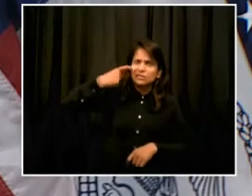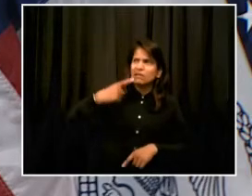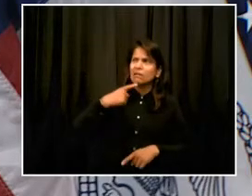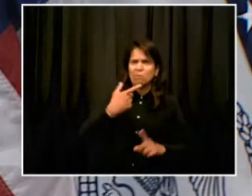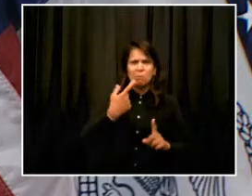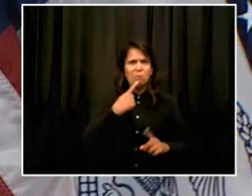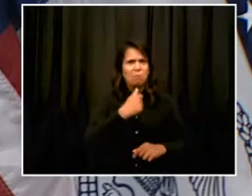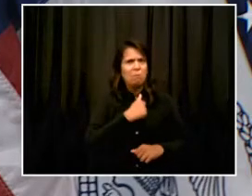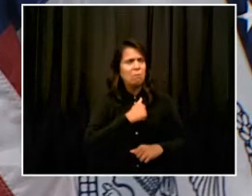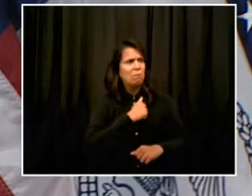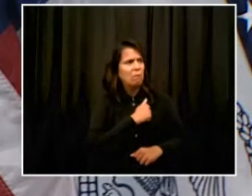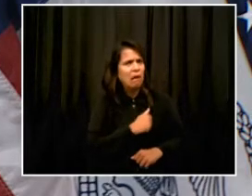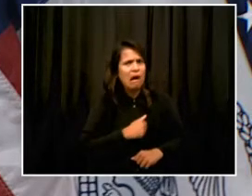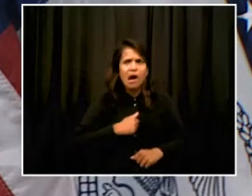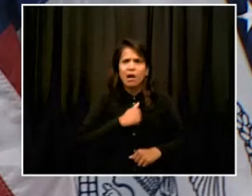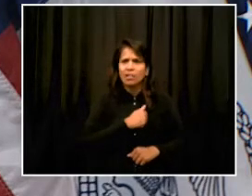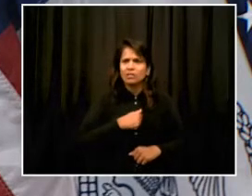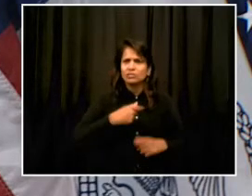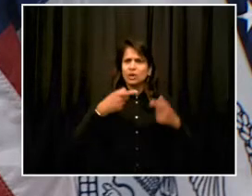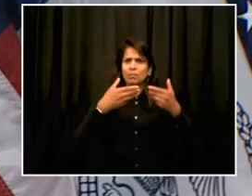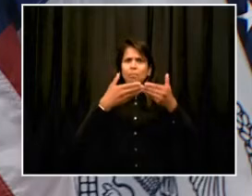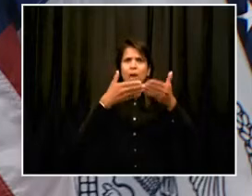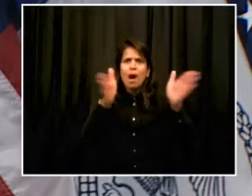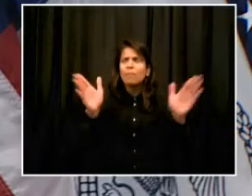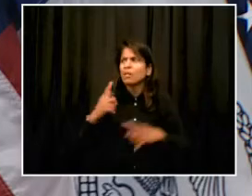Barbeau, and I appreciate what she did for this city.